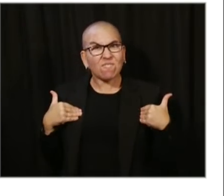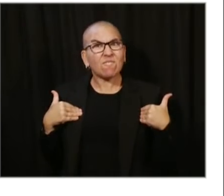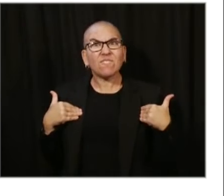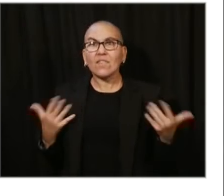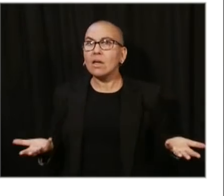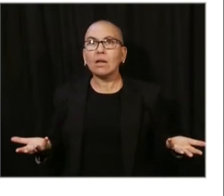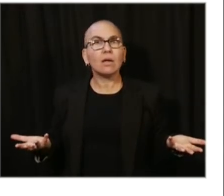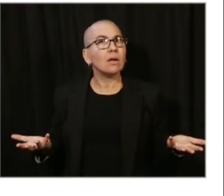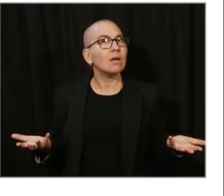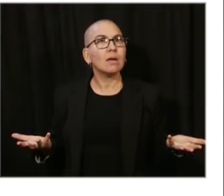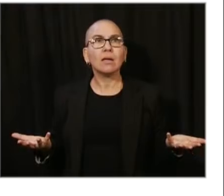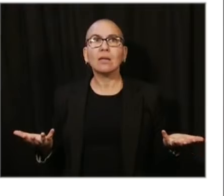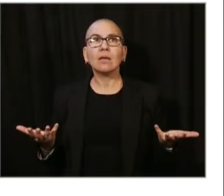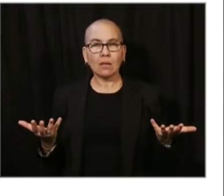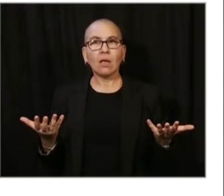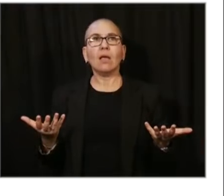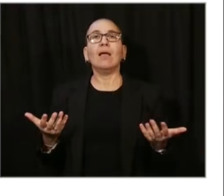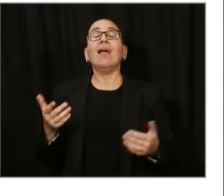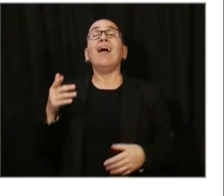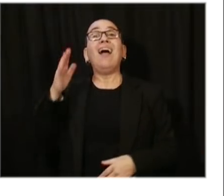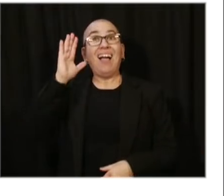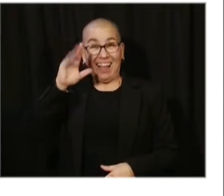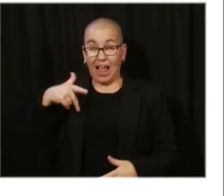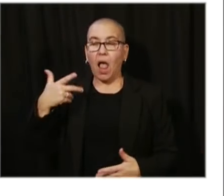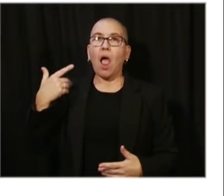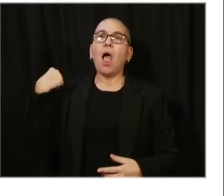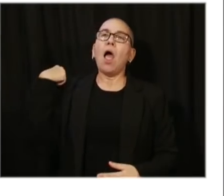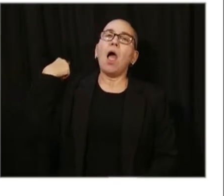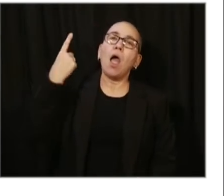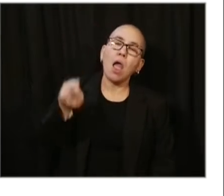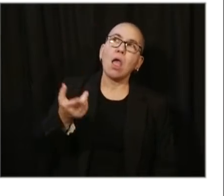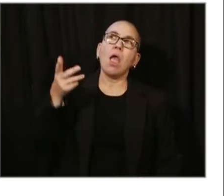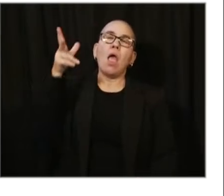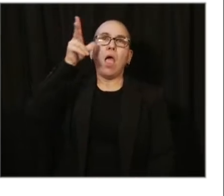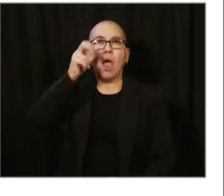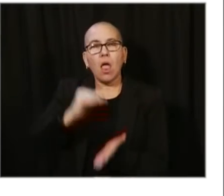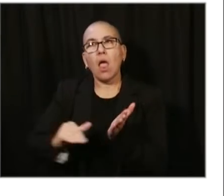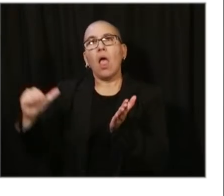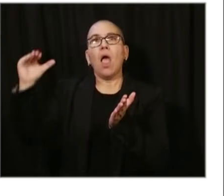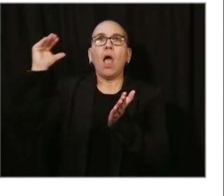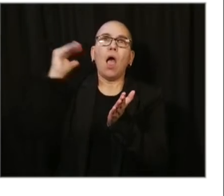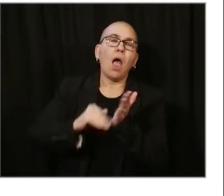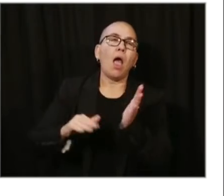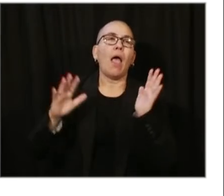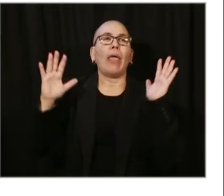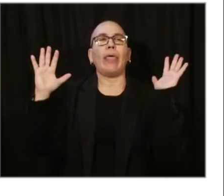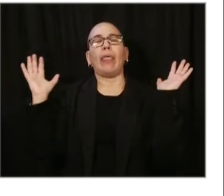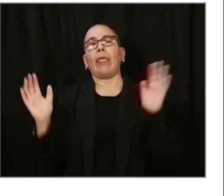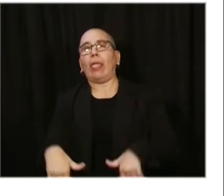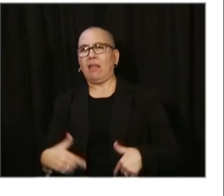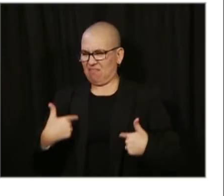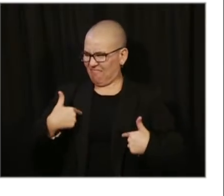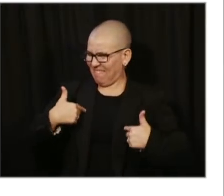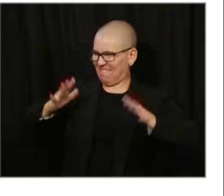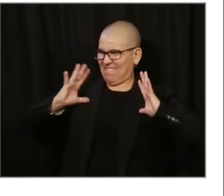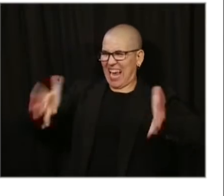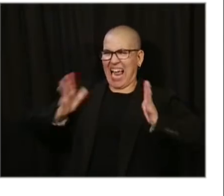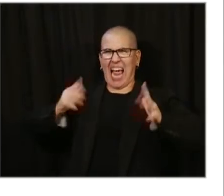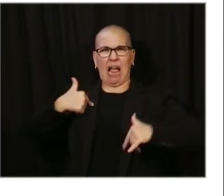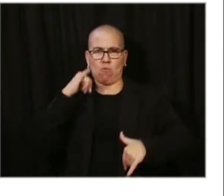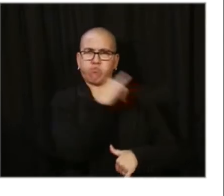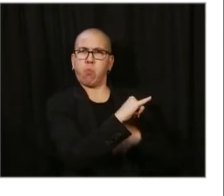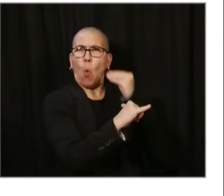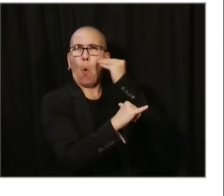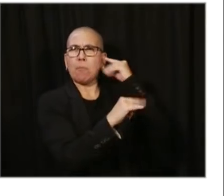us into a sense of, a false sense of safety. You don't see it on them. They are not sick. They are legitimately asymptomatic, and they